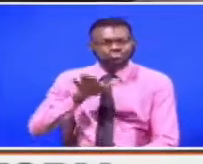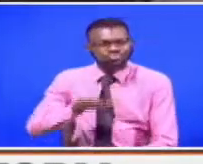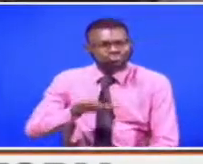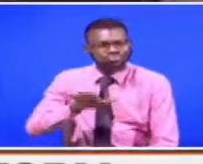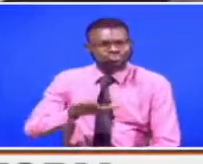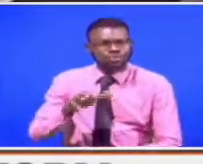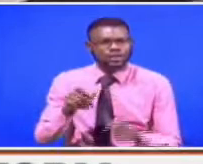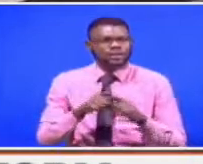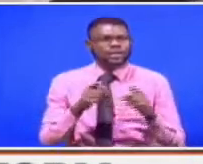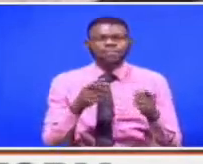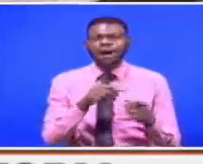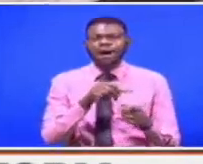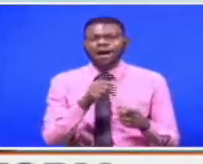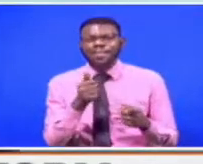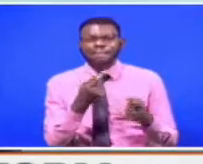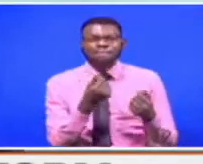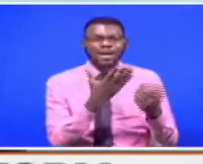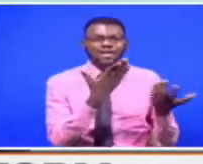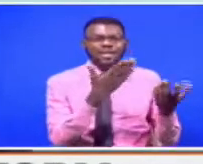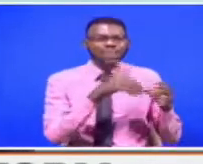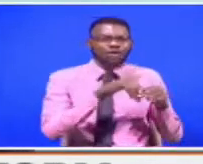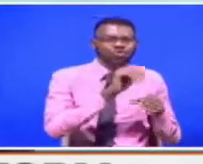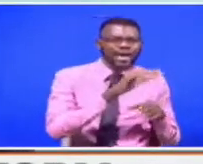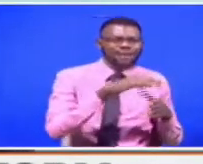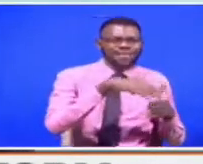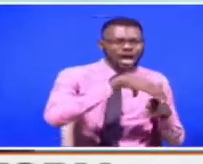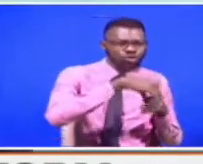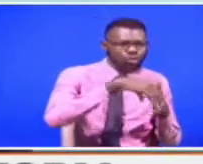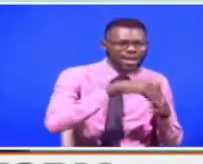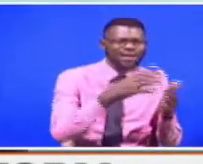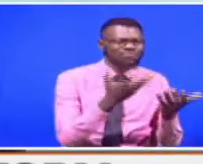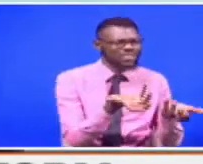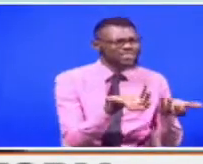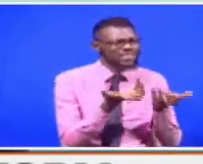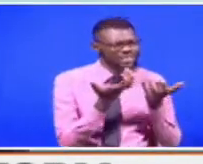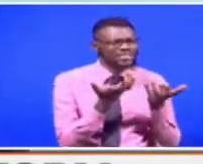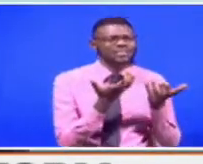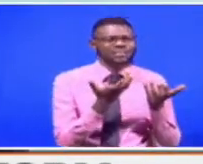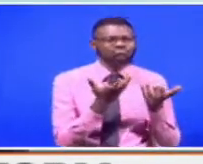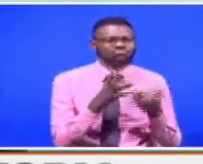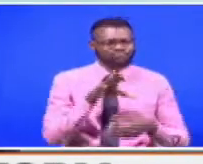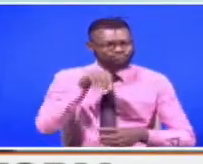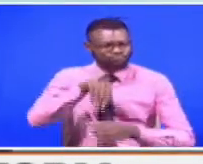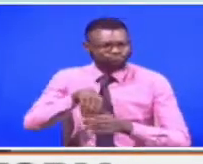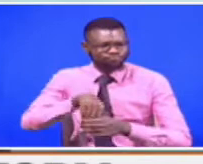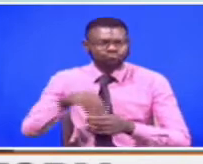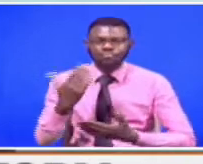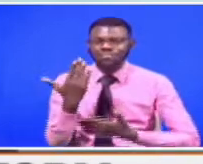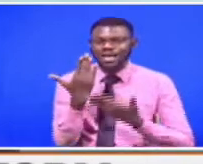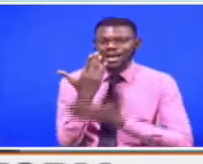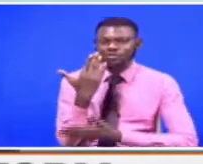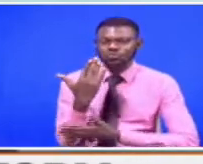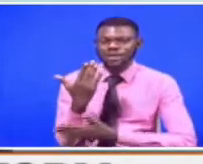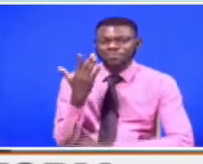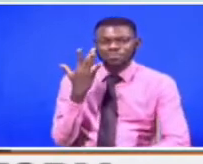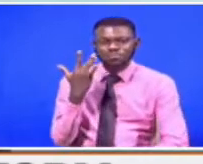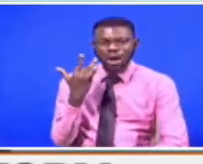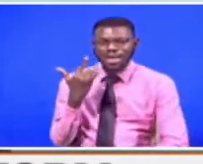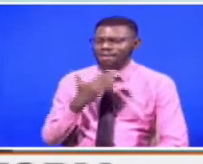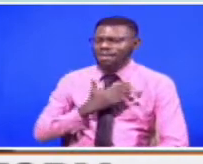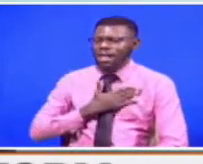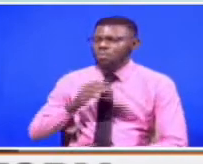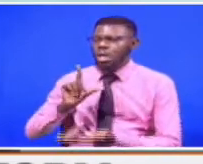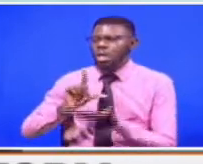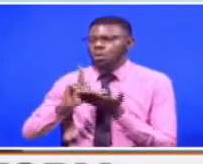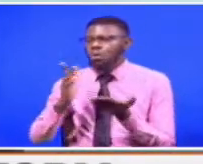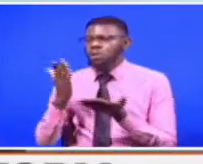exchange. We are in need of dollar inflows into the country in terms of we need to repay our debts,